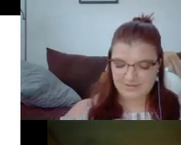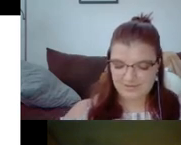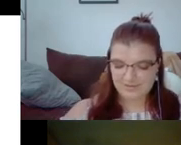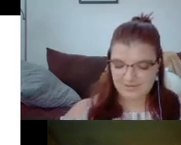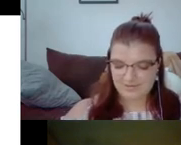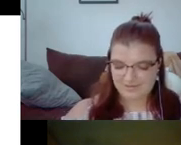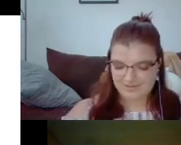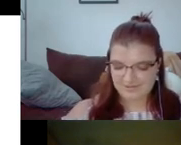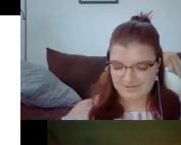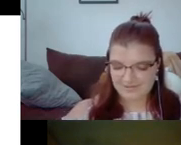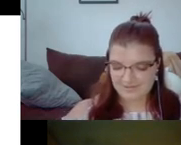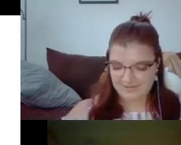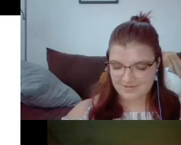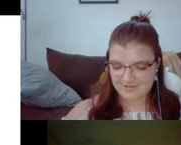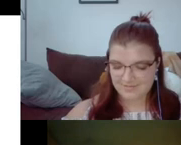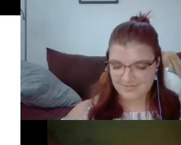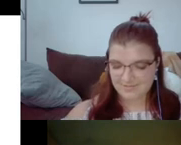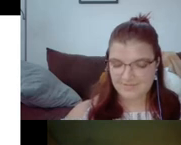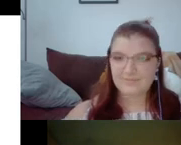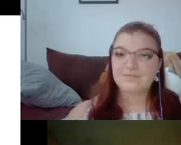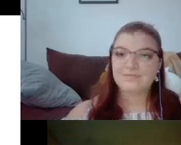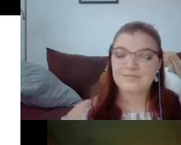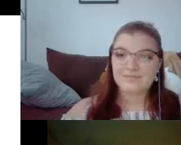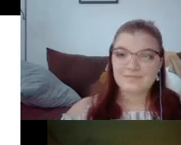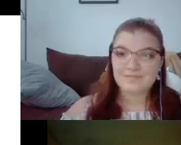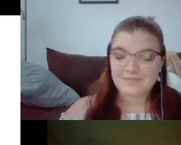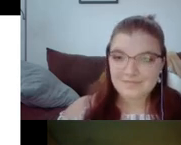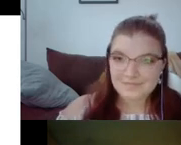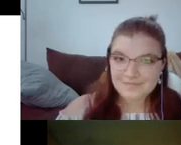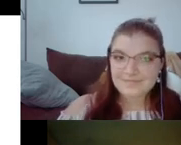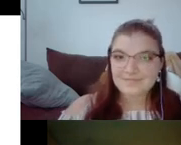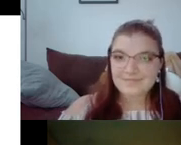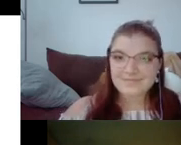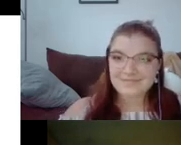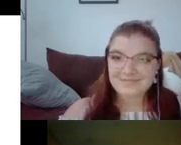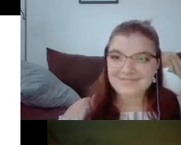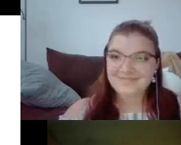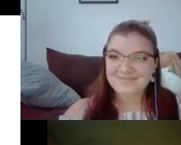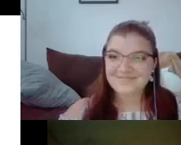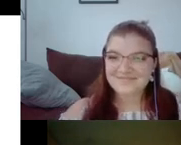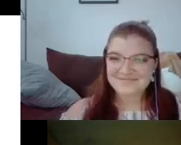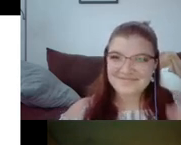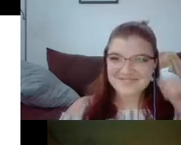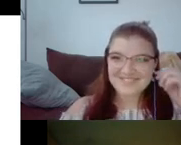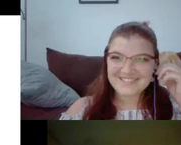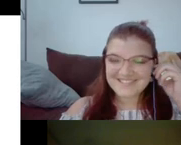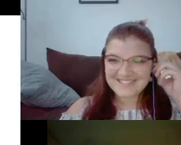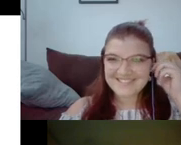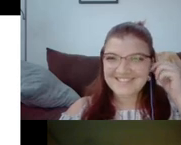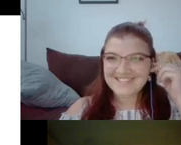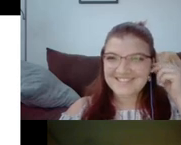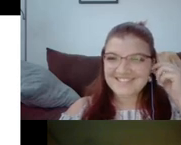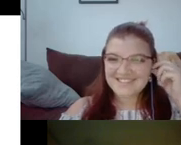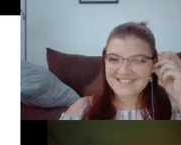and naught of grief to trouble me. I have hoarded long as a treasured thing the joys that